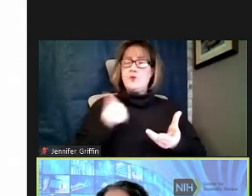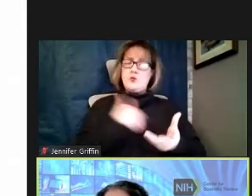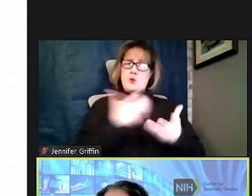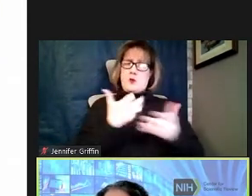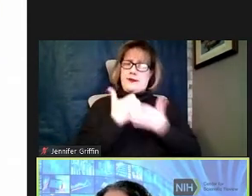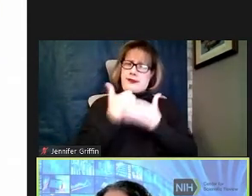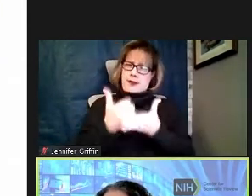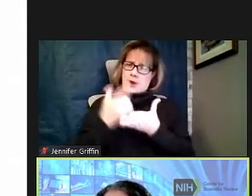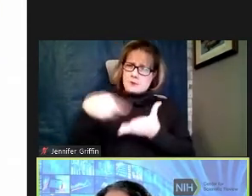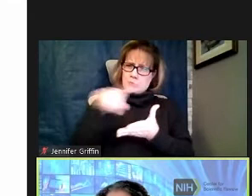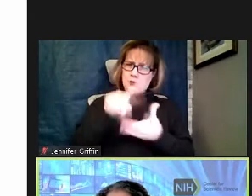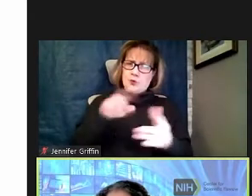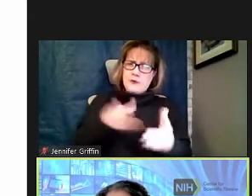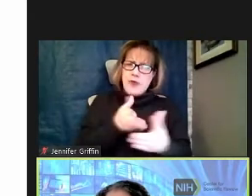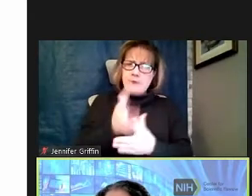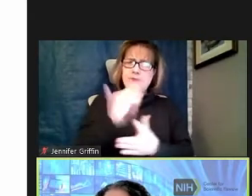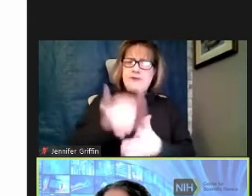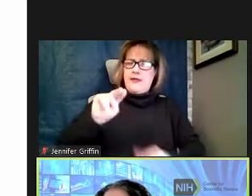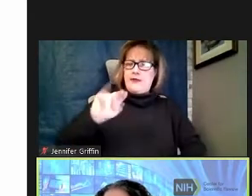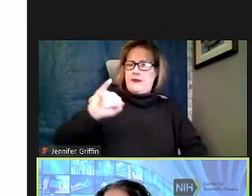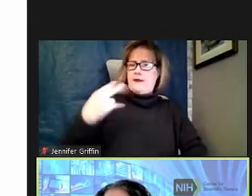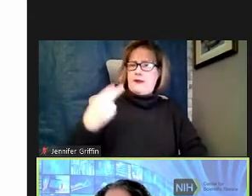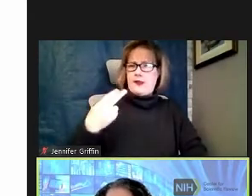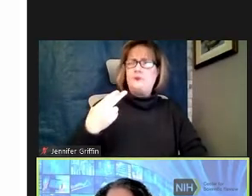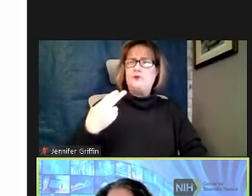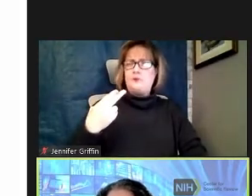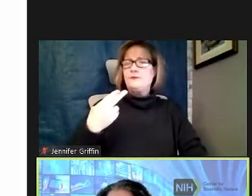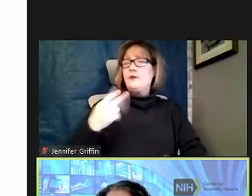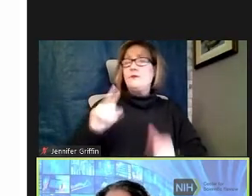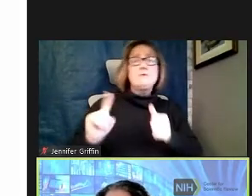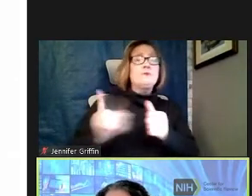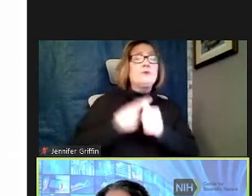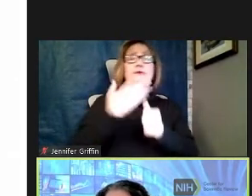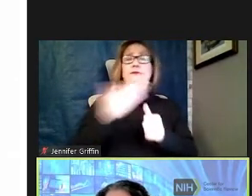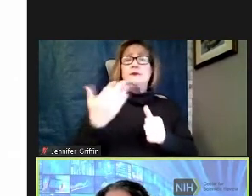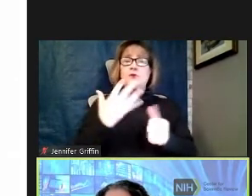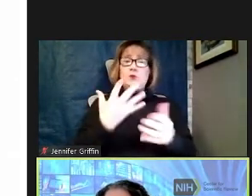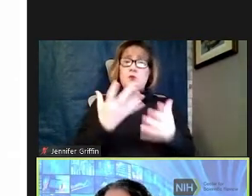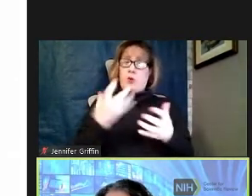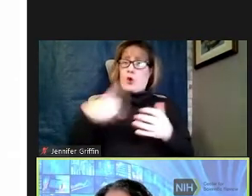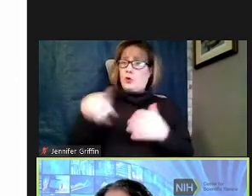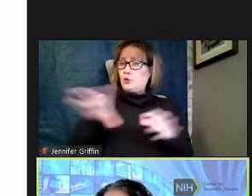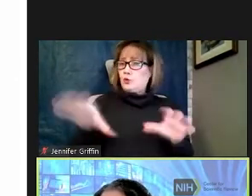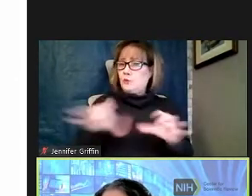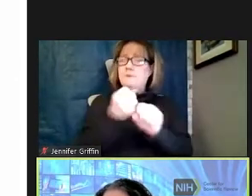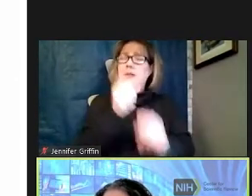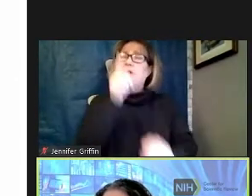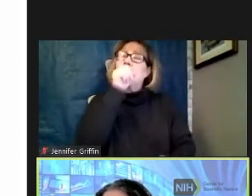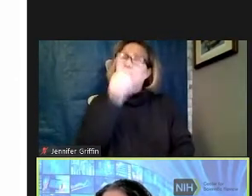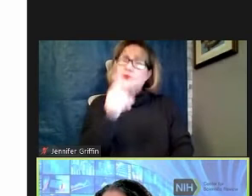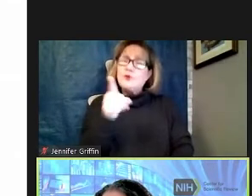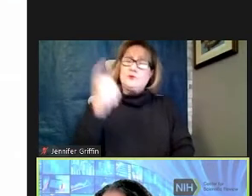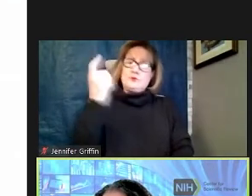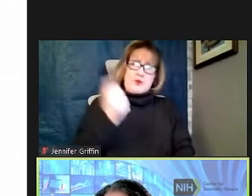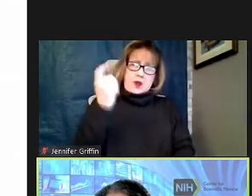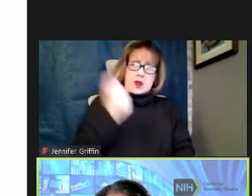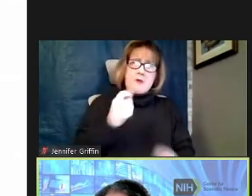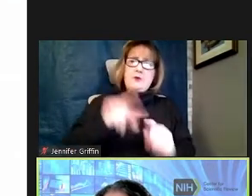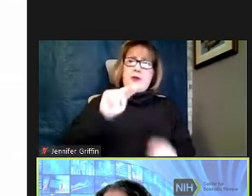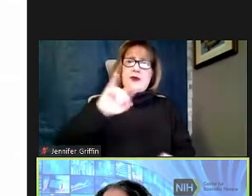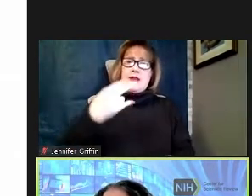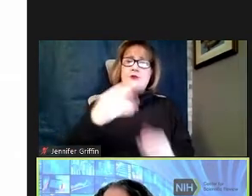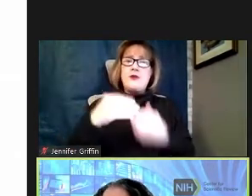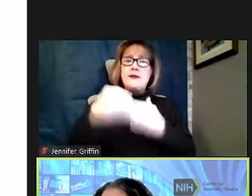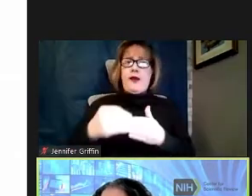you to navigate the NIH. And one of the first things that we'd like you to do is make sure that you're subscribed to the NIH Guide